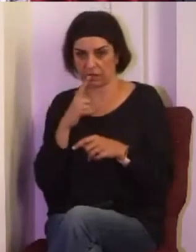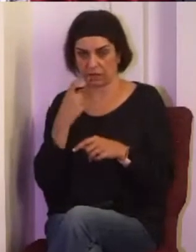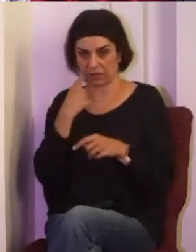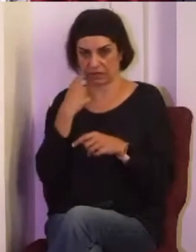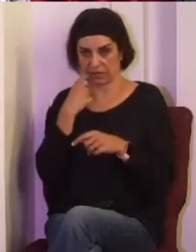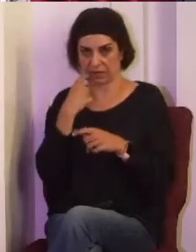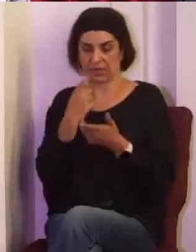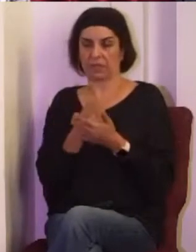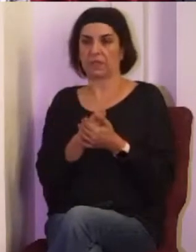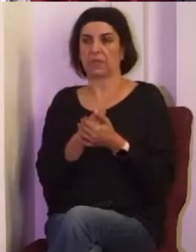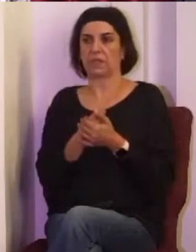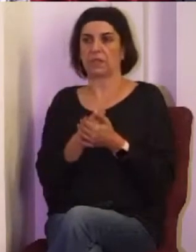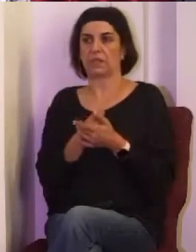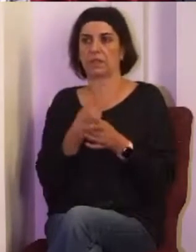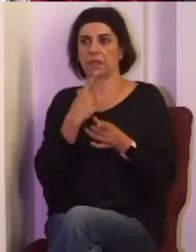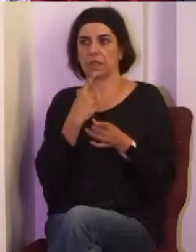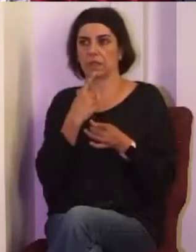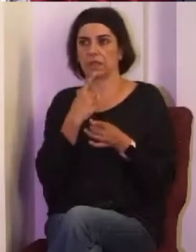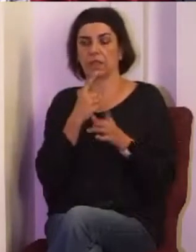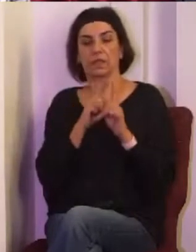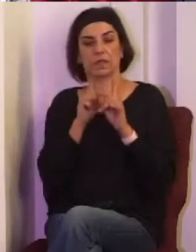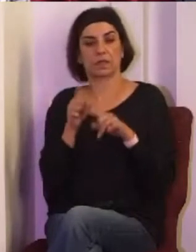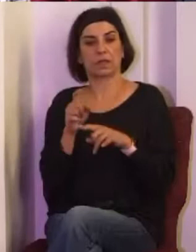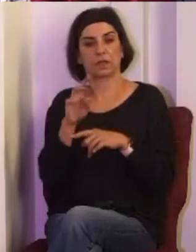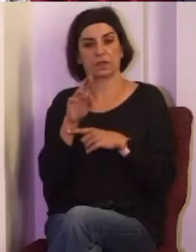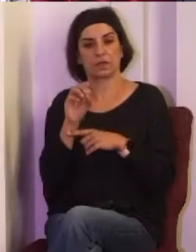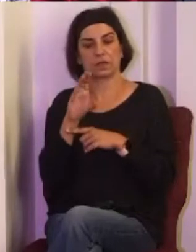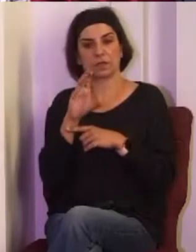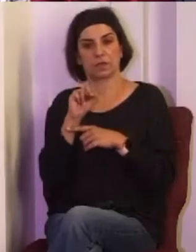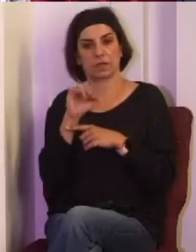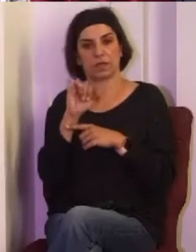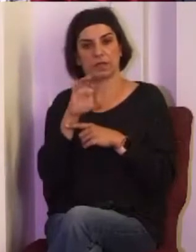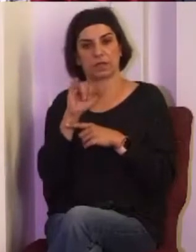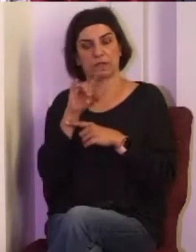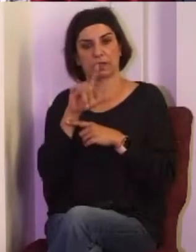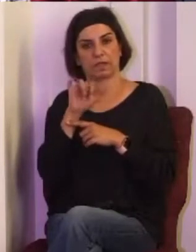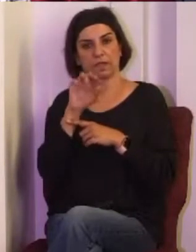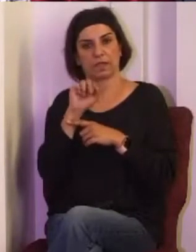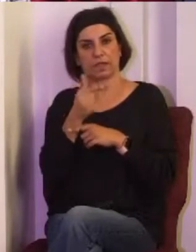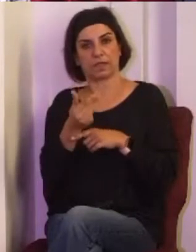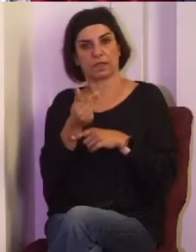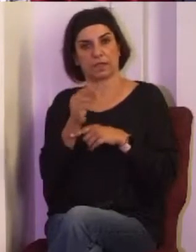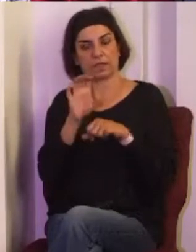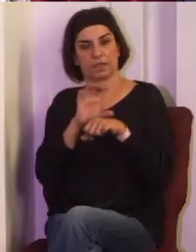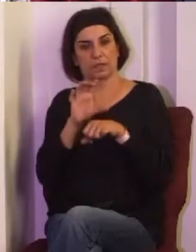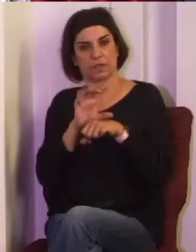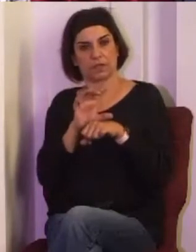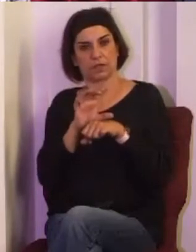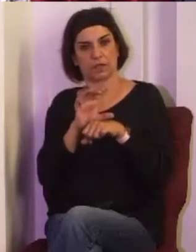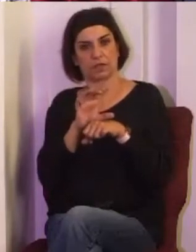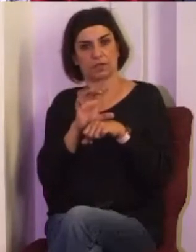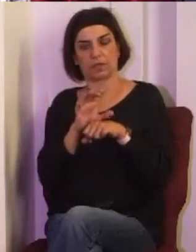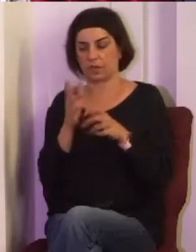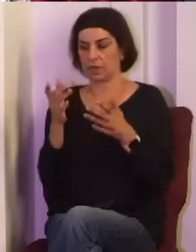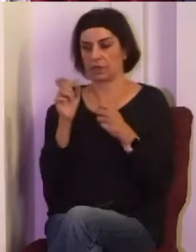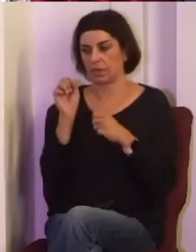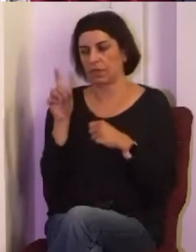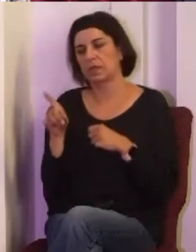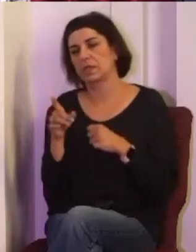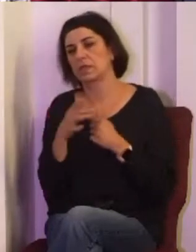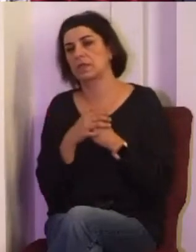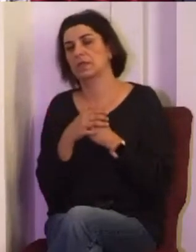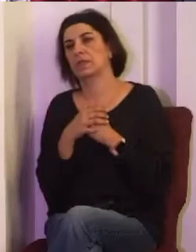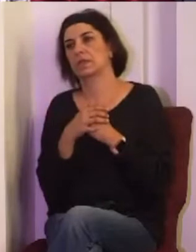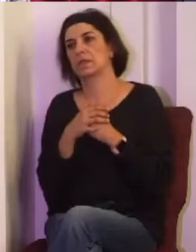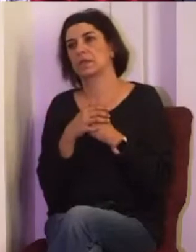was saying, well, I go to a reconciling church. But he said, I want to ask you a question. He's about my age. And he said,